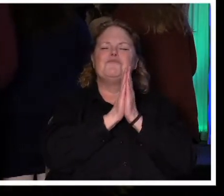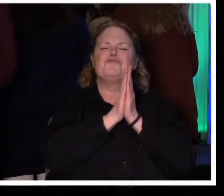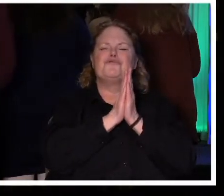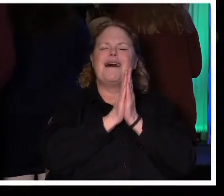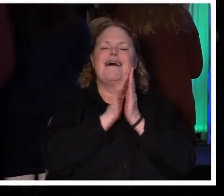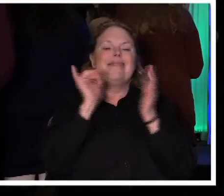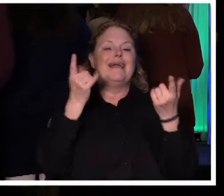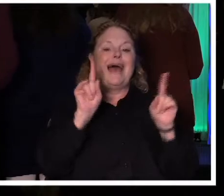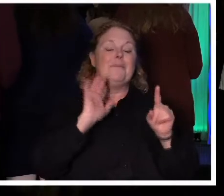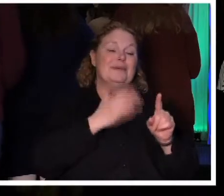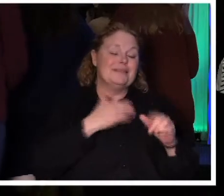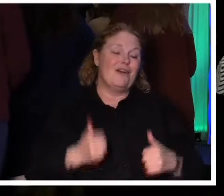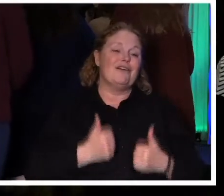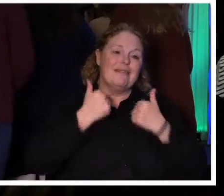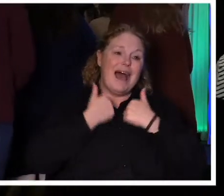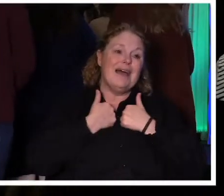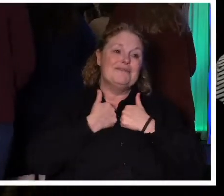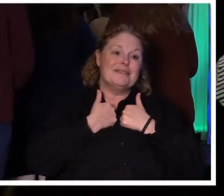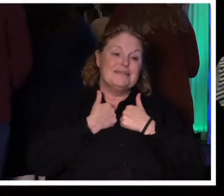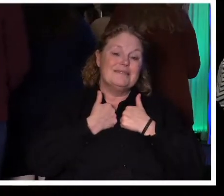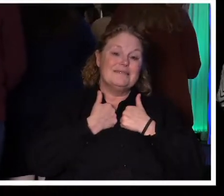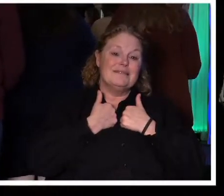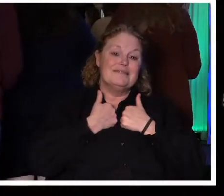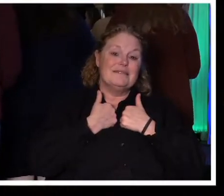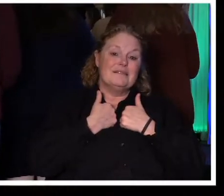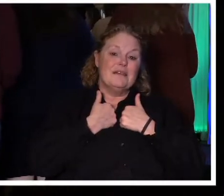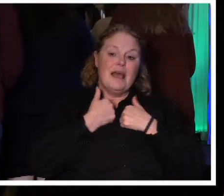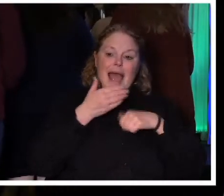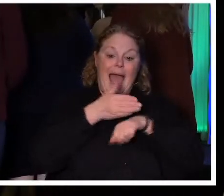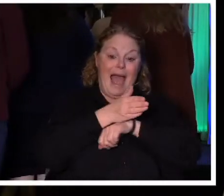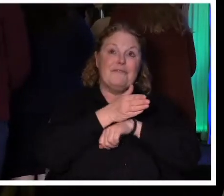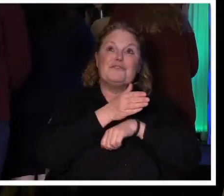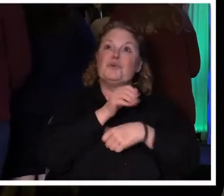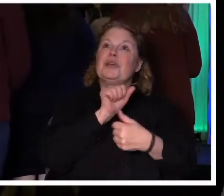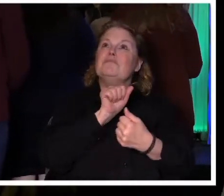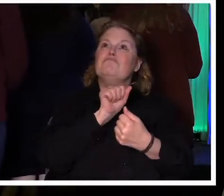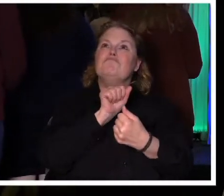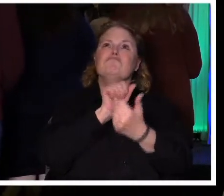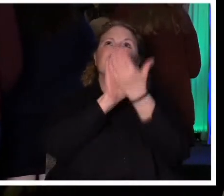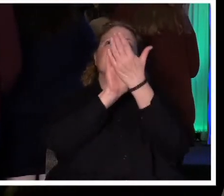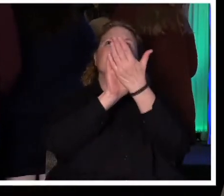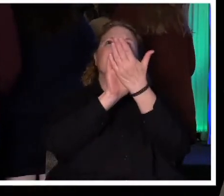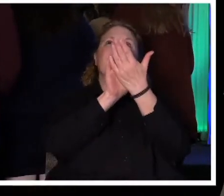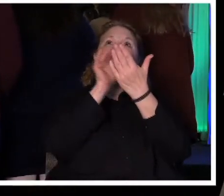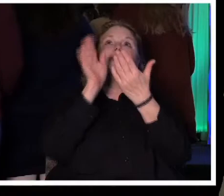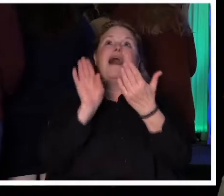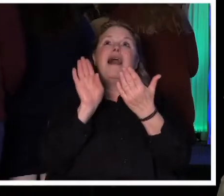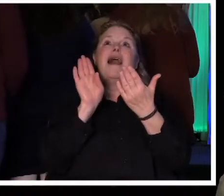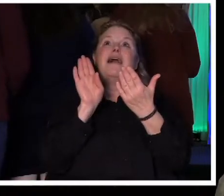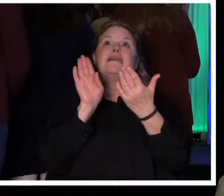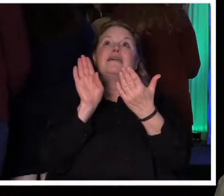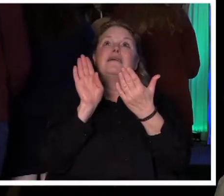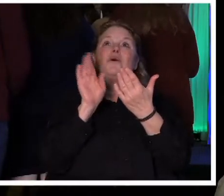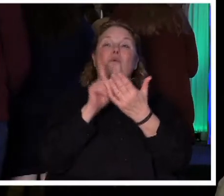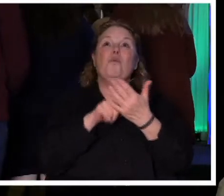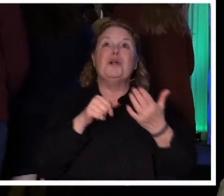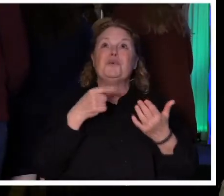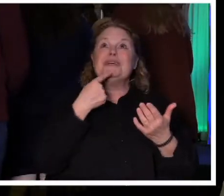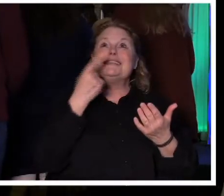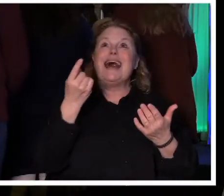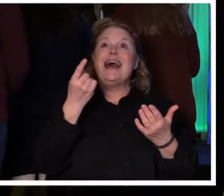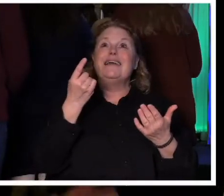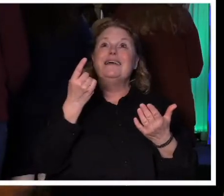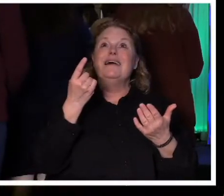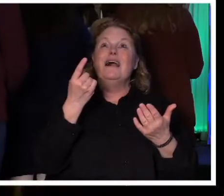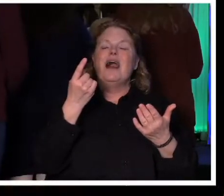take place within our life, that then after an encounter with the real God, the first thing that we say is, here am I,